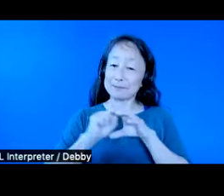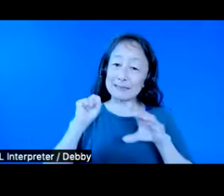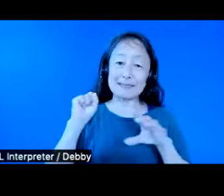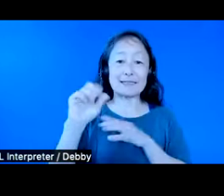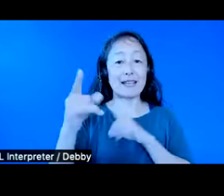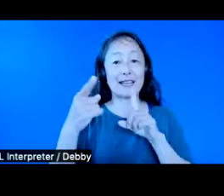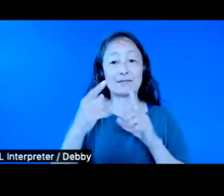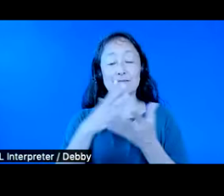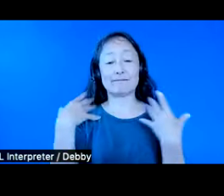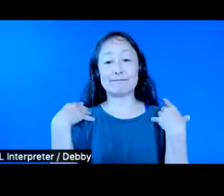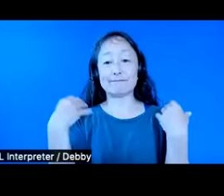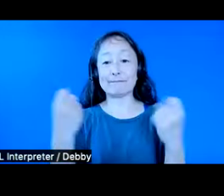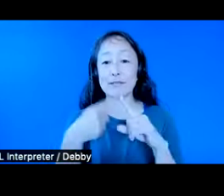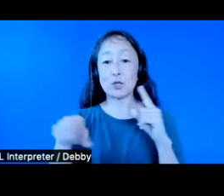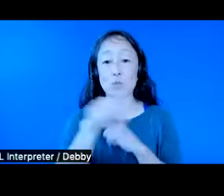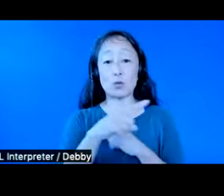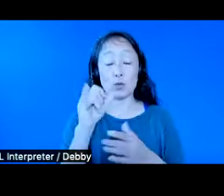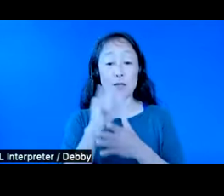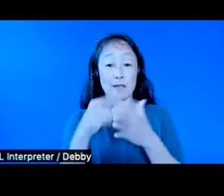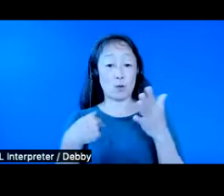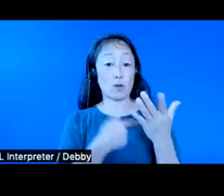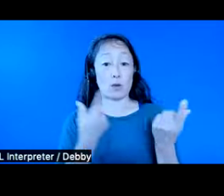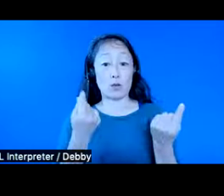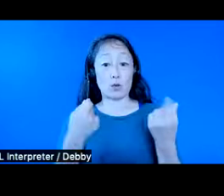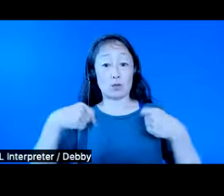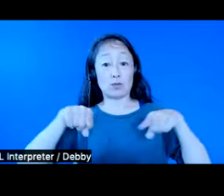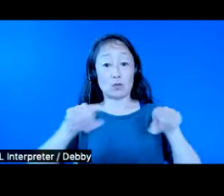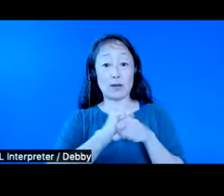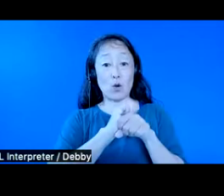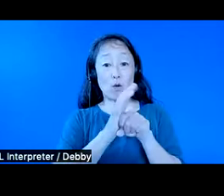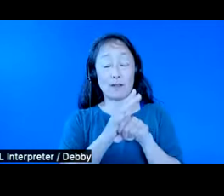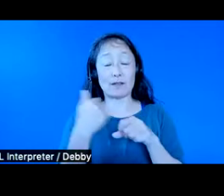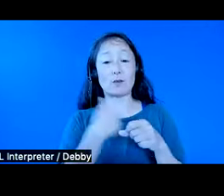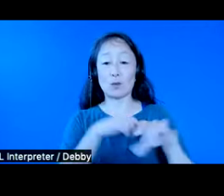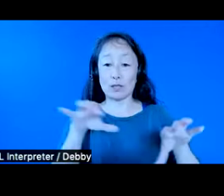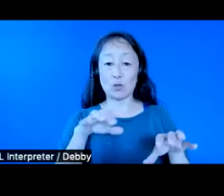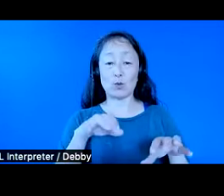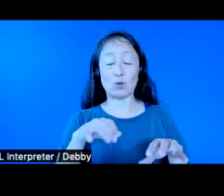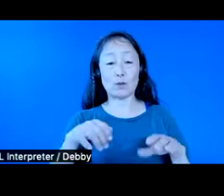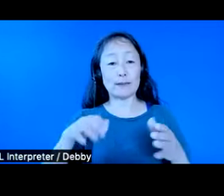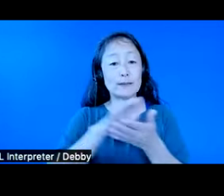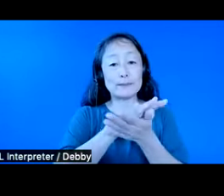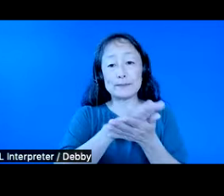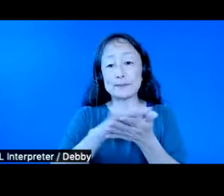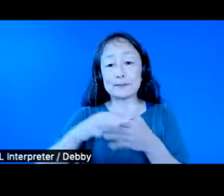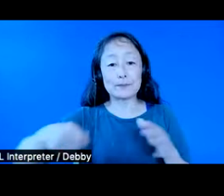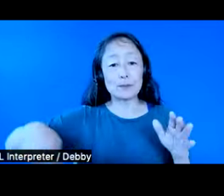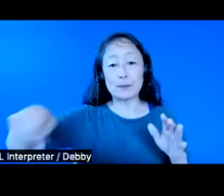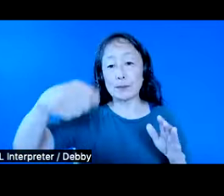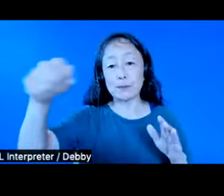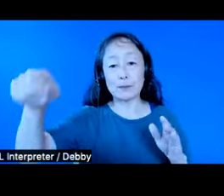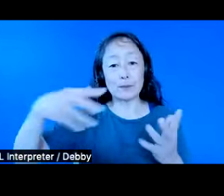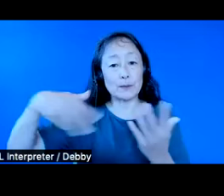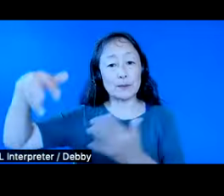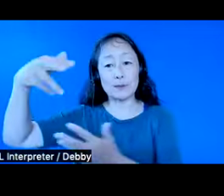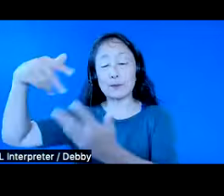We do smudging online, digital smudge prayers, and just, lift up that smoke together in a